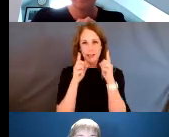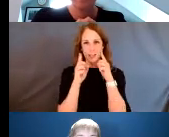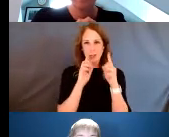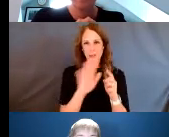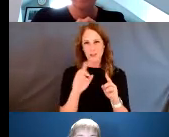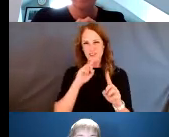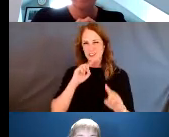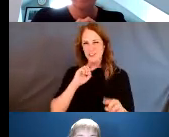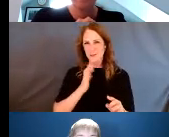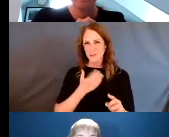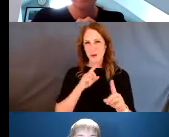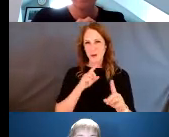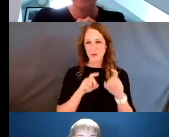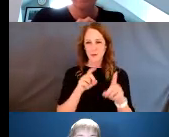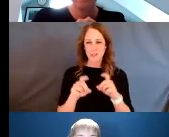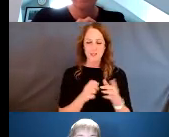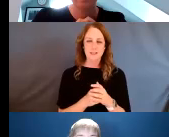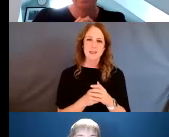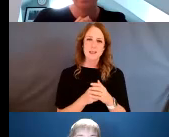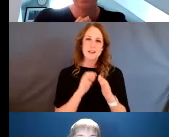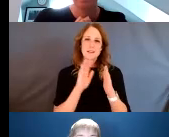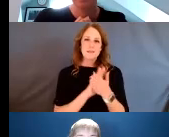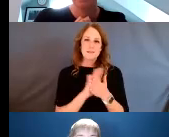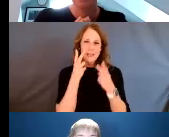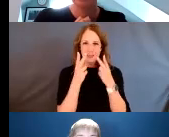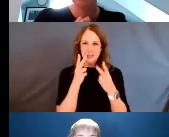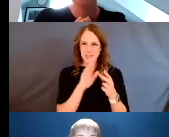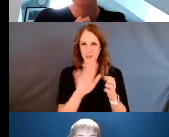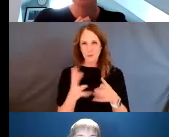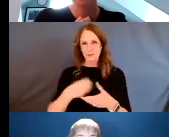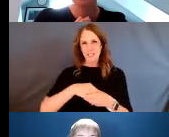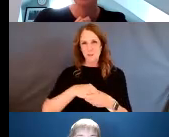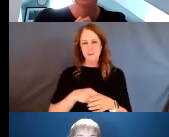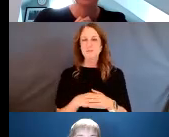our questions. And it was great to see the engagement from everyone. We hope